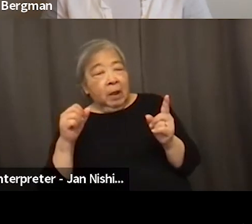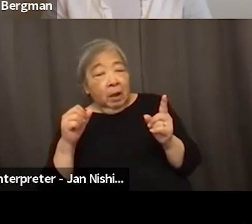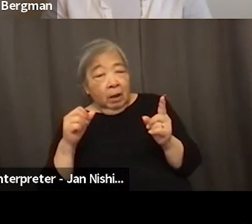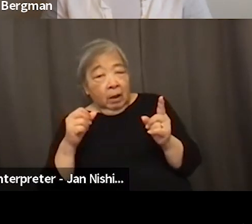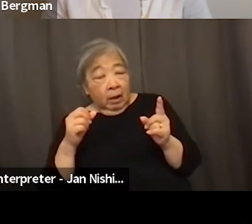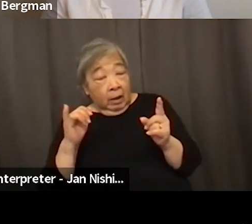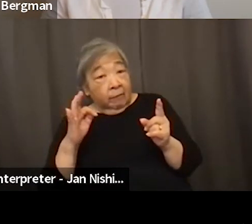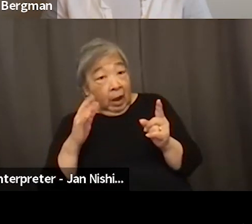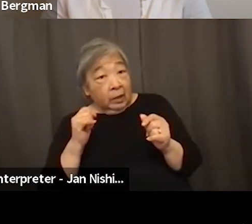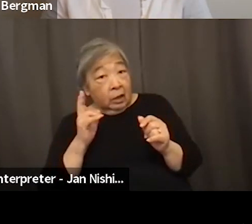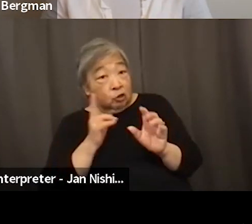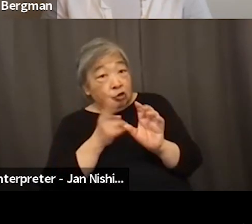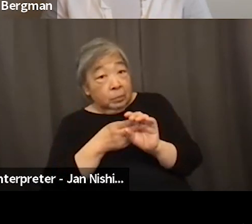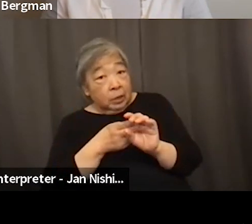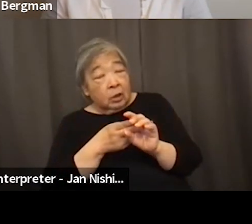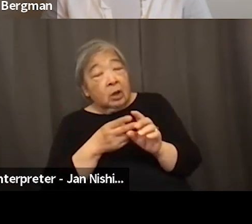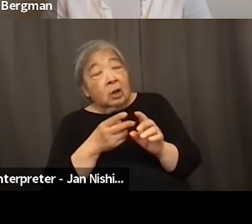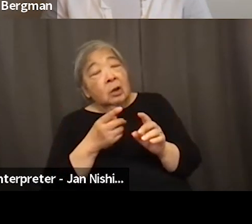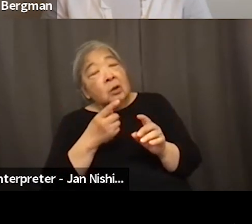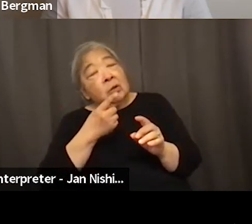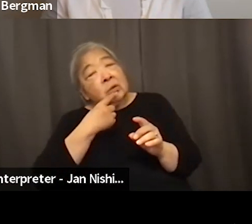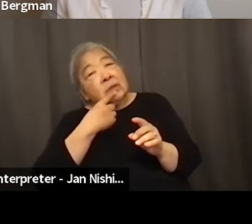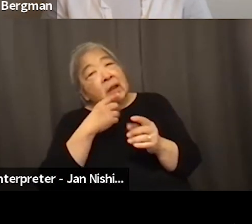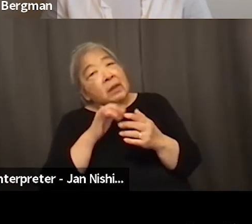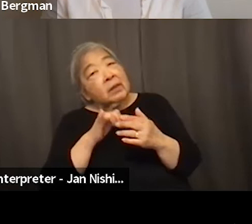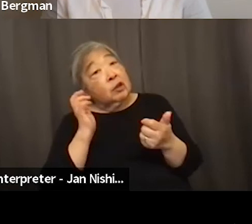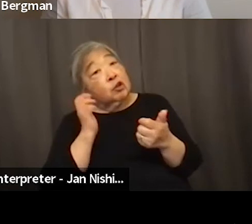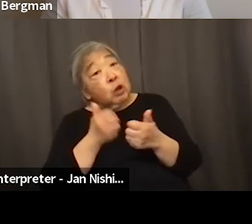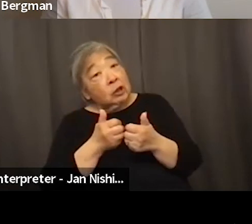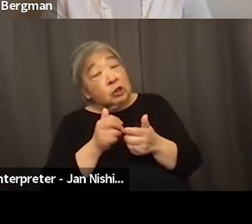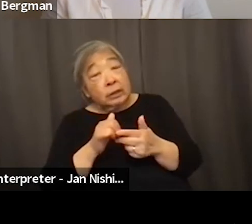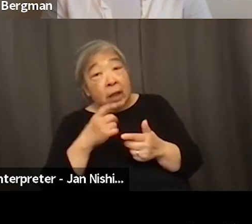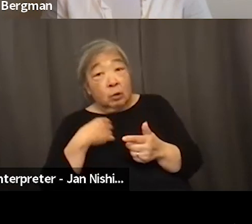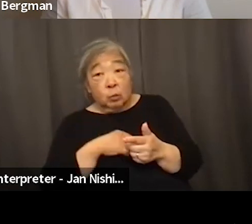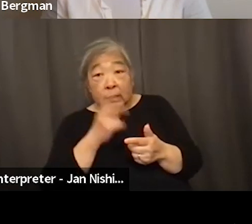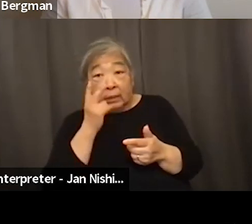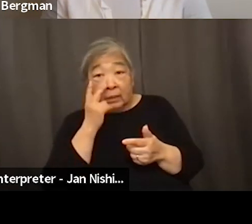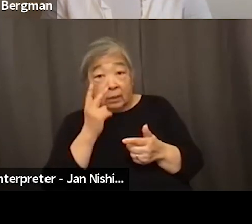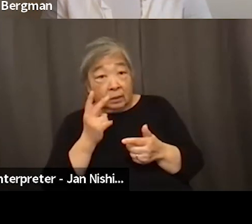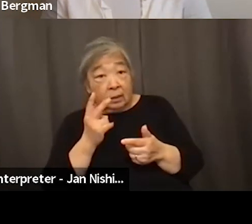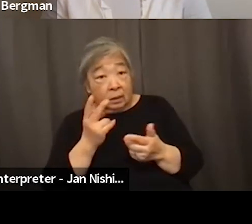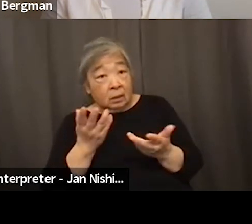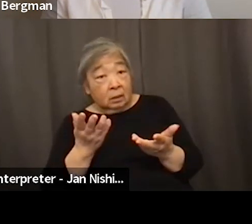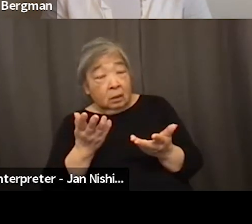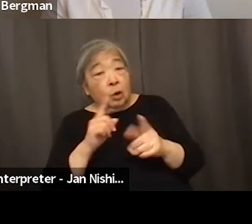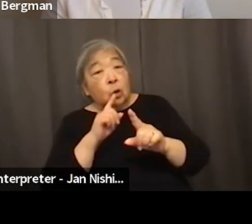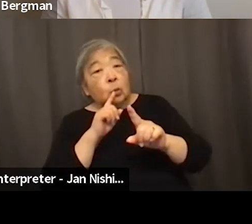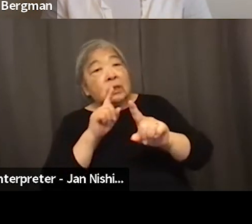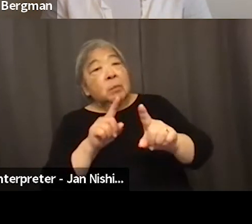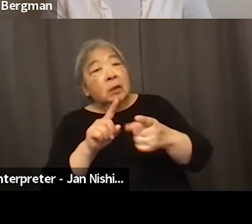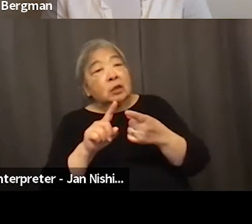to kind of echo that, and to say that the challenge that we see in with responding